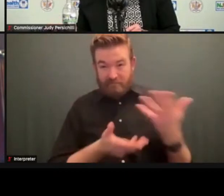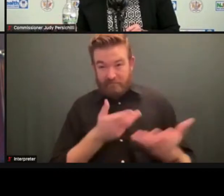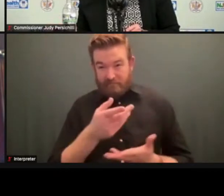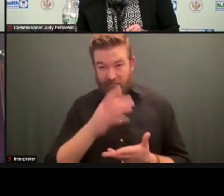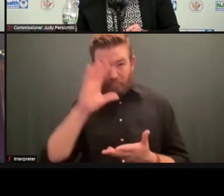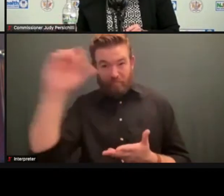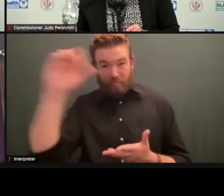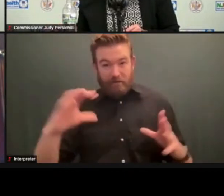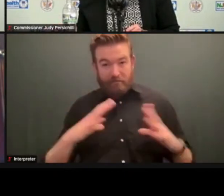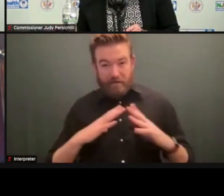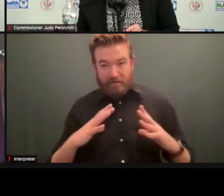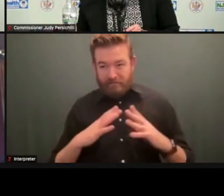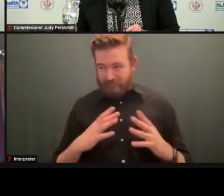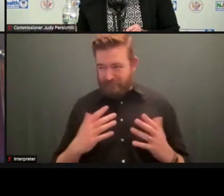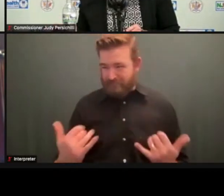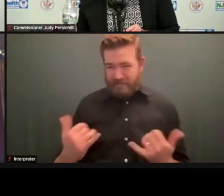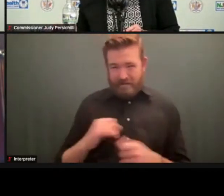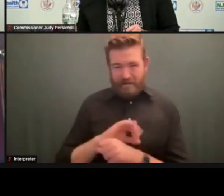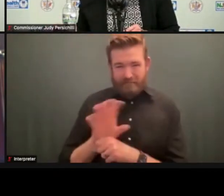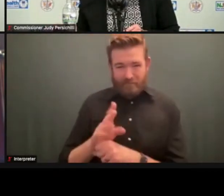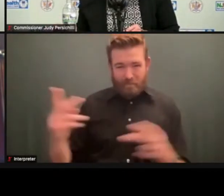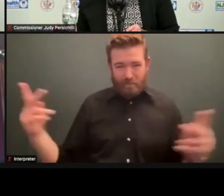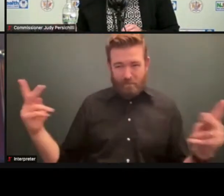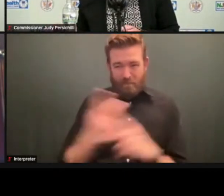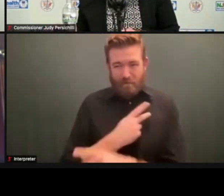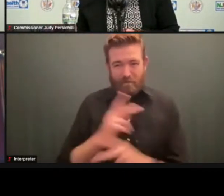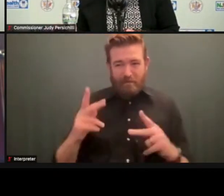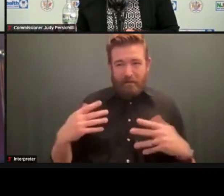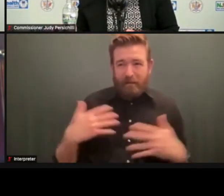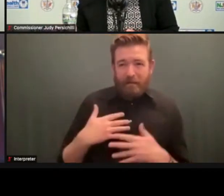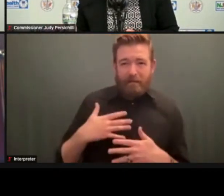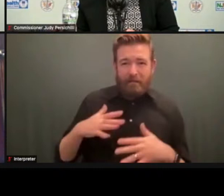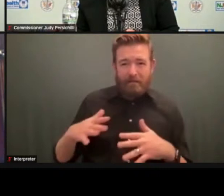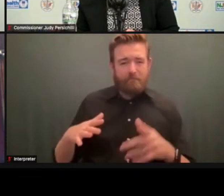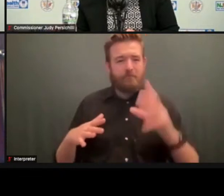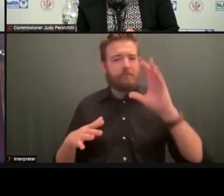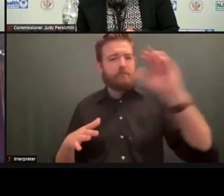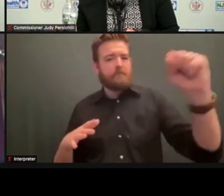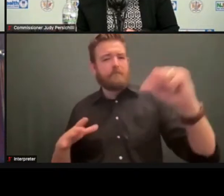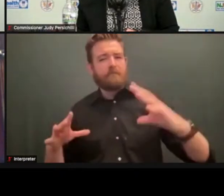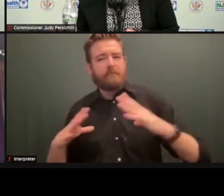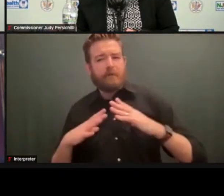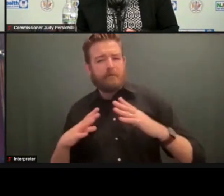and how scared and anxious people are right now? Thank you.